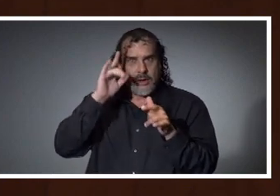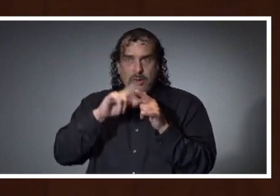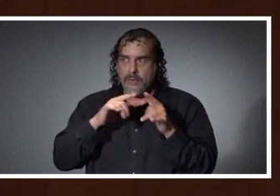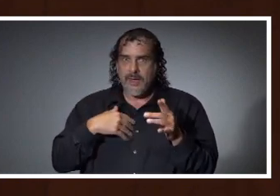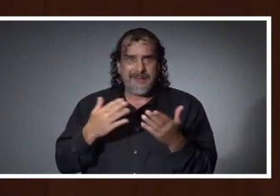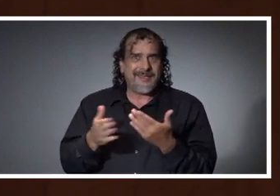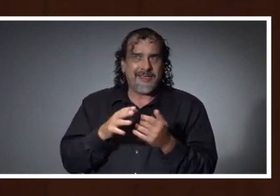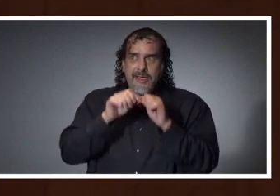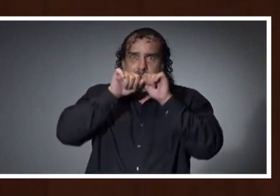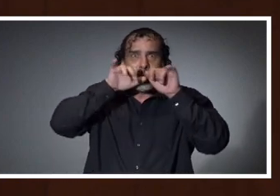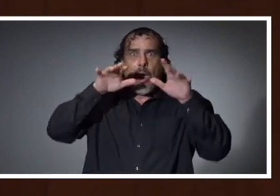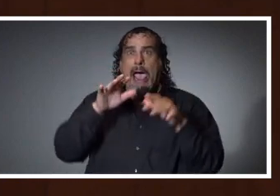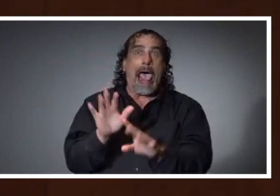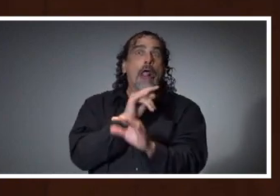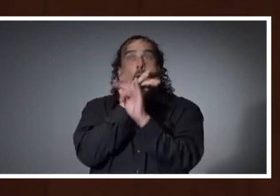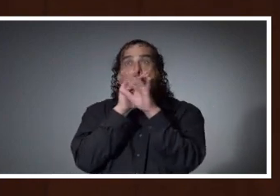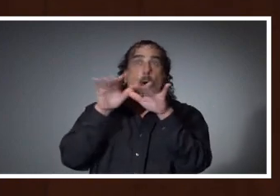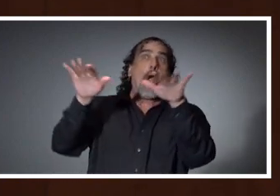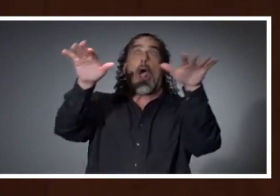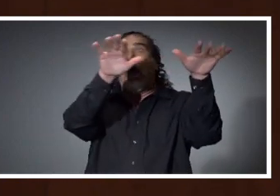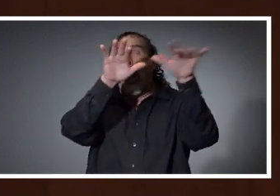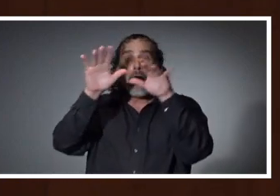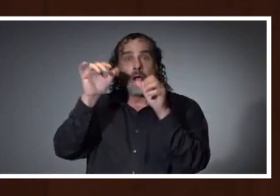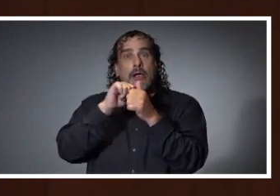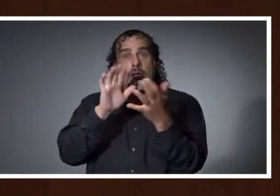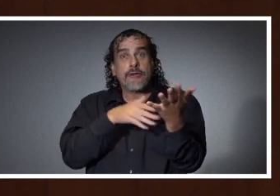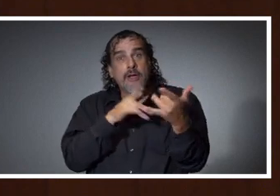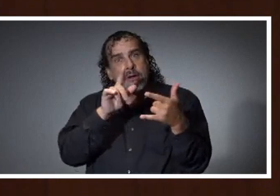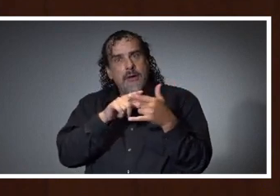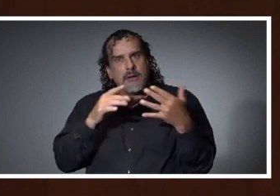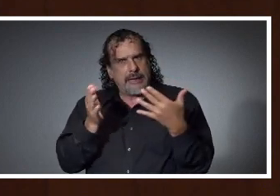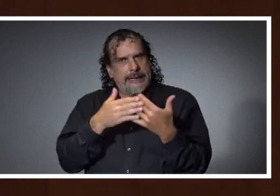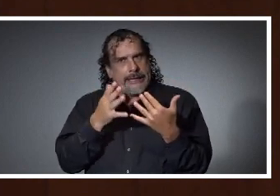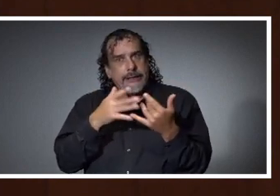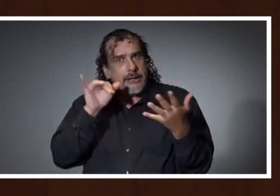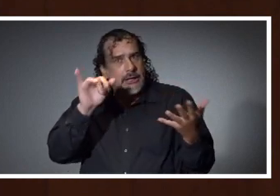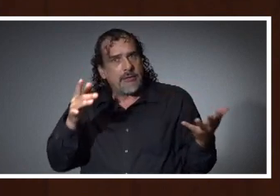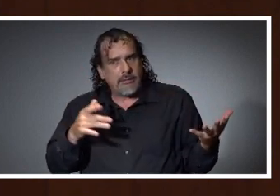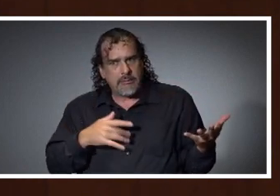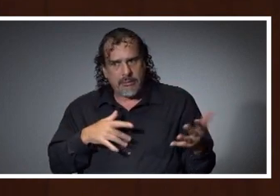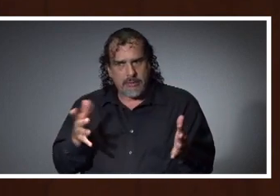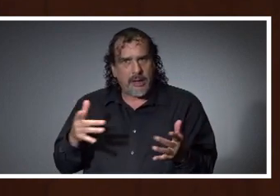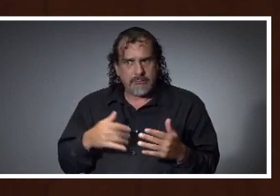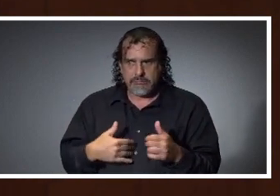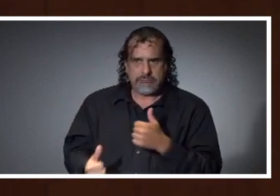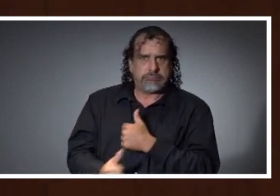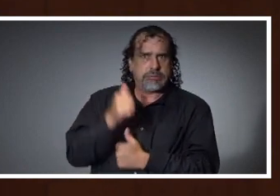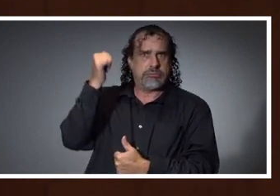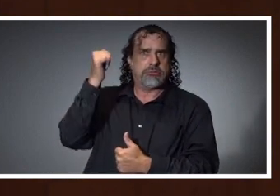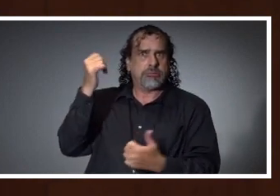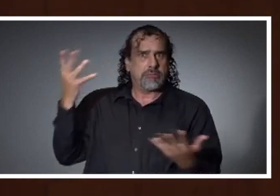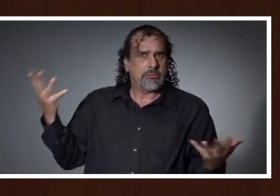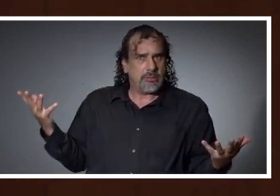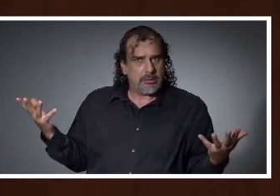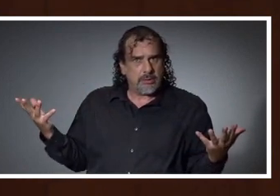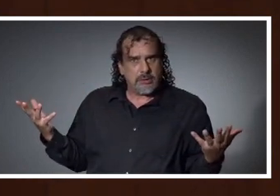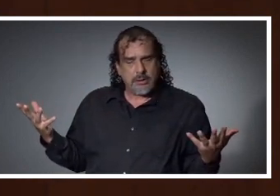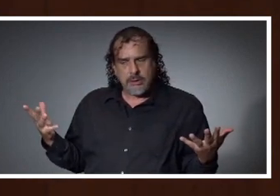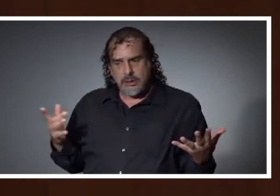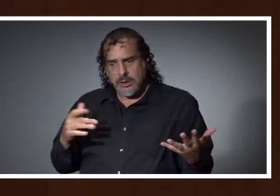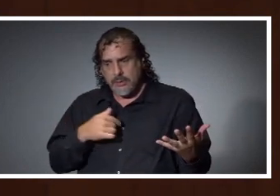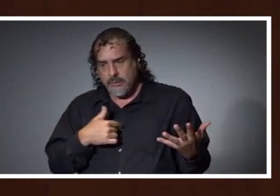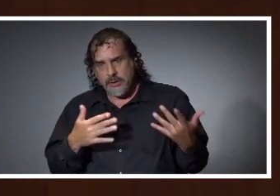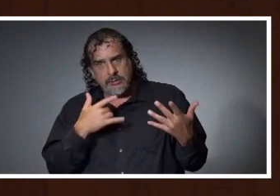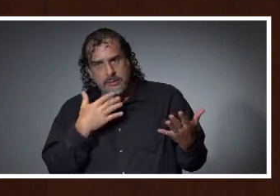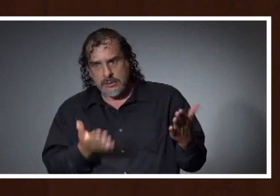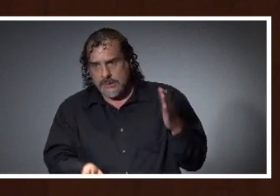coronavirus. These are things that we've talked about. These are vulnerabilities. And we may have to really try to reinforce with the school